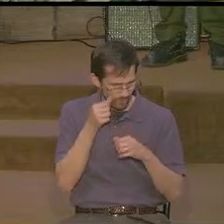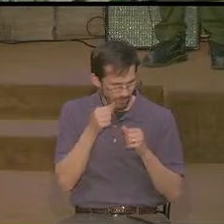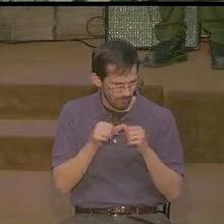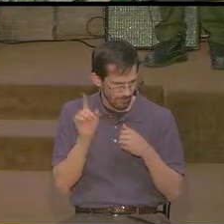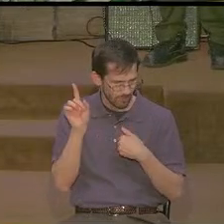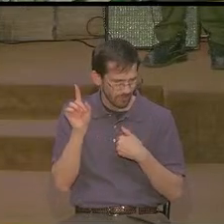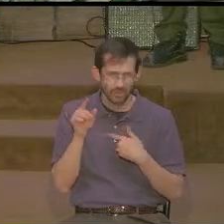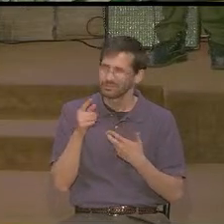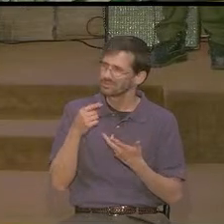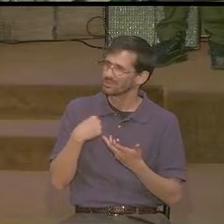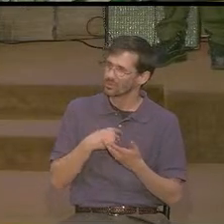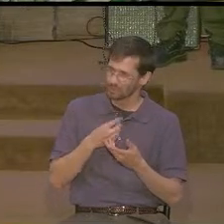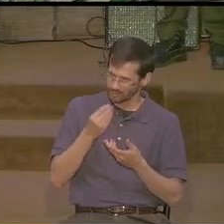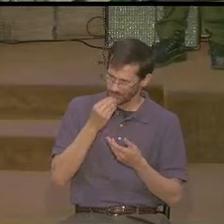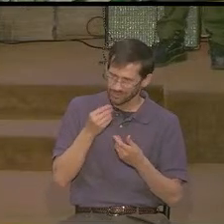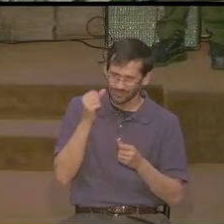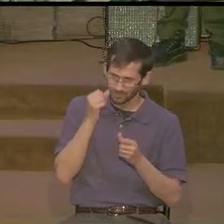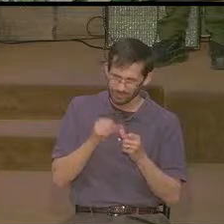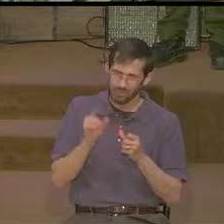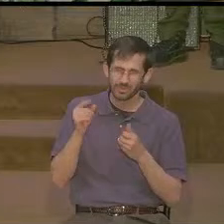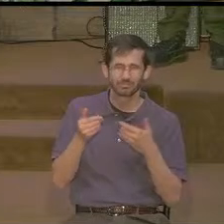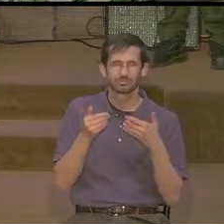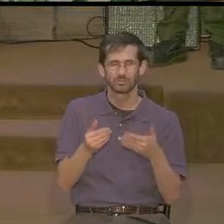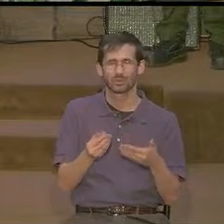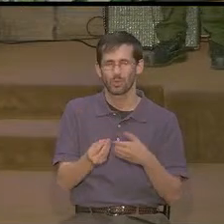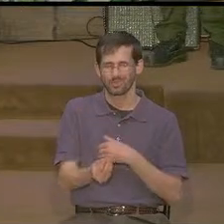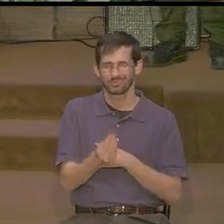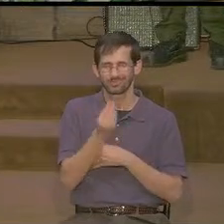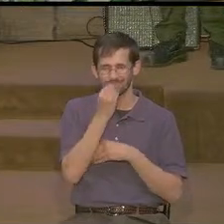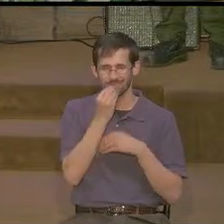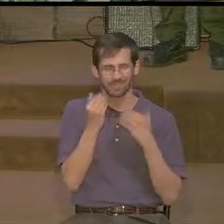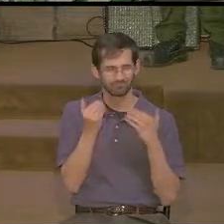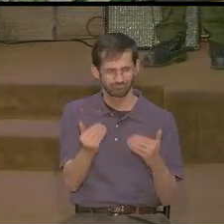partake, we remember you. Let's partake together.